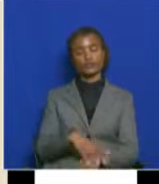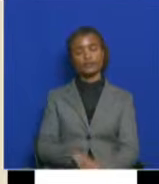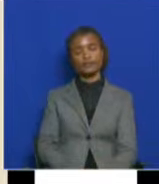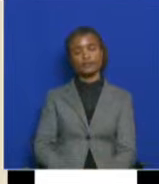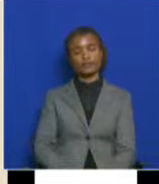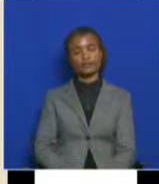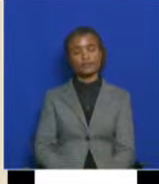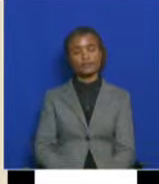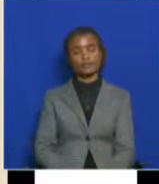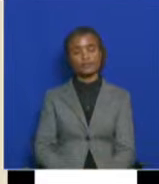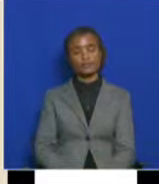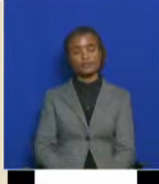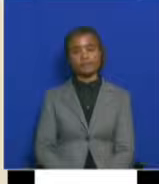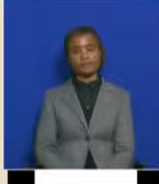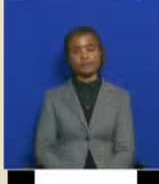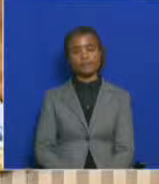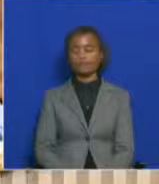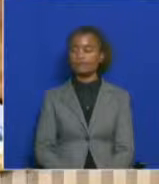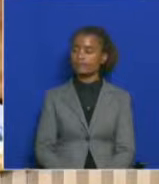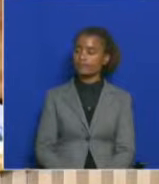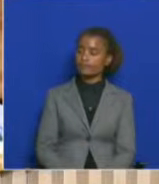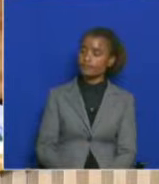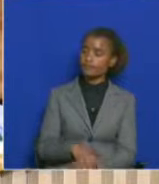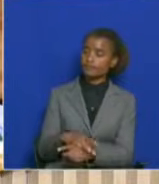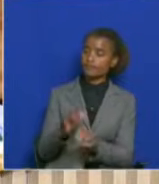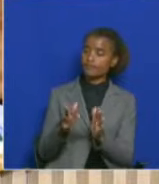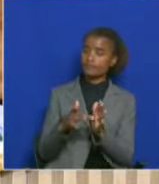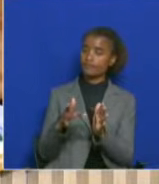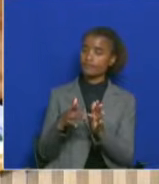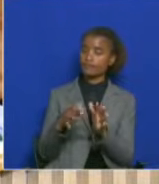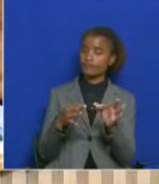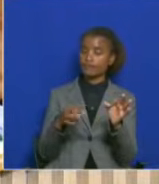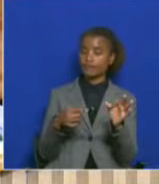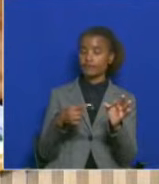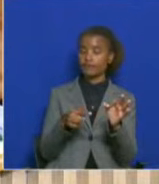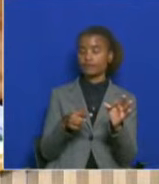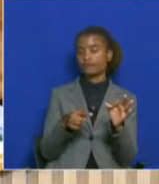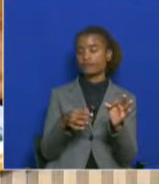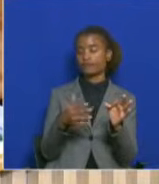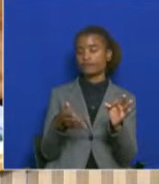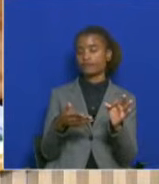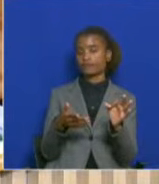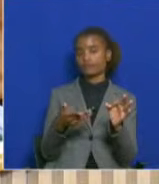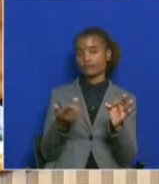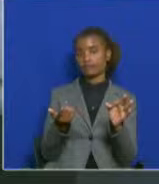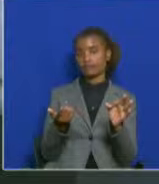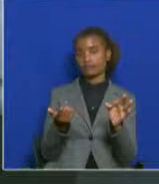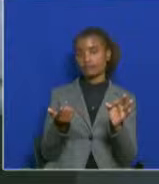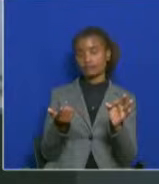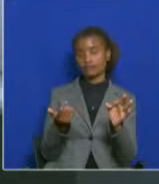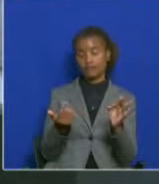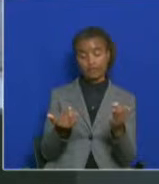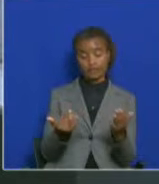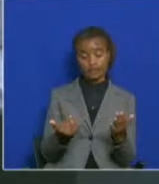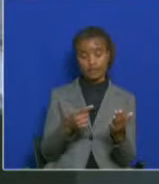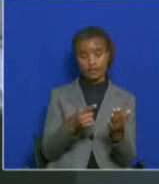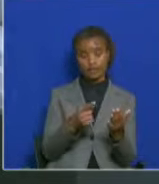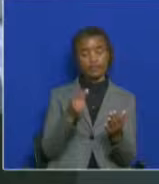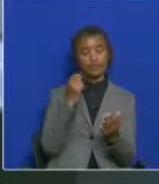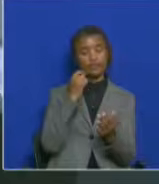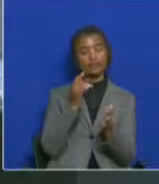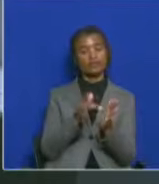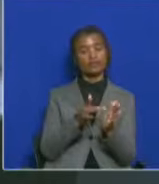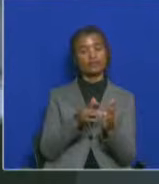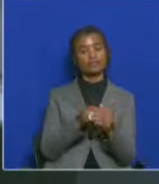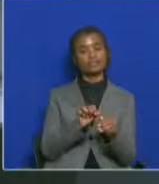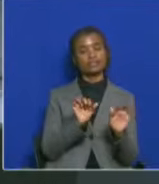Let's give a page reference for the transcript. You didn't mention this page that we are on. It's page 679